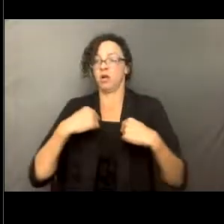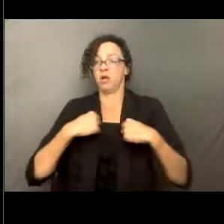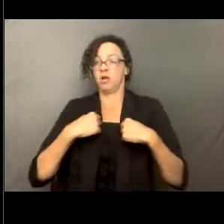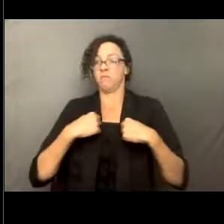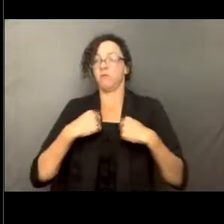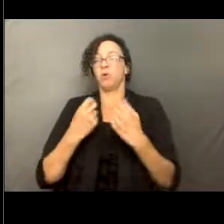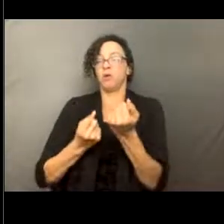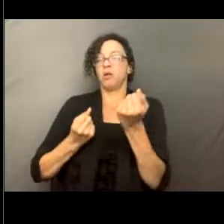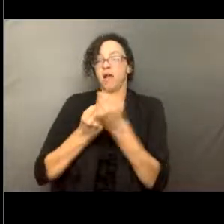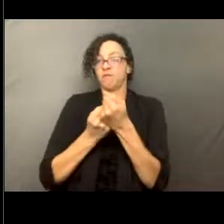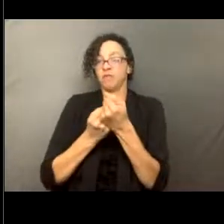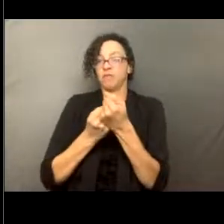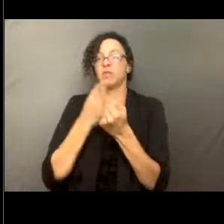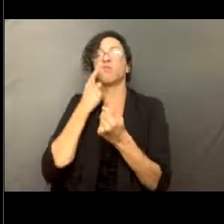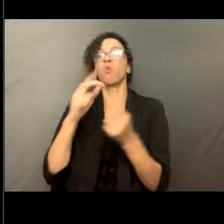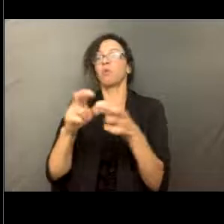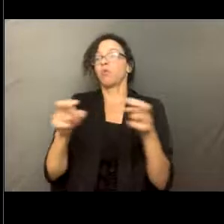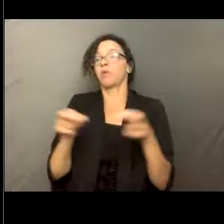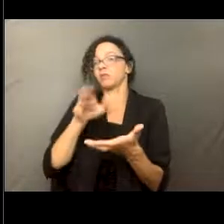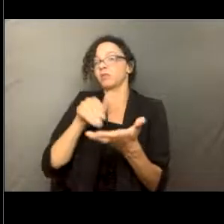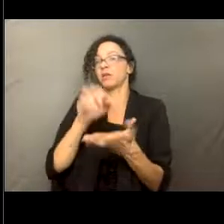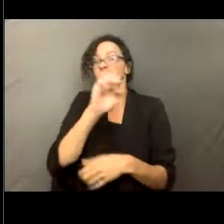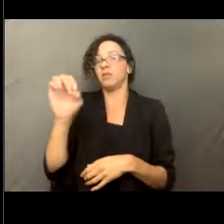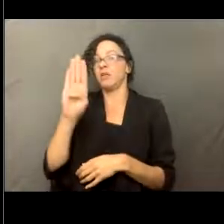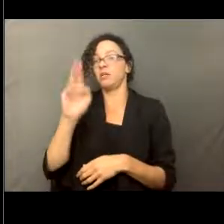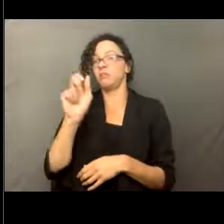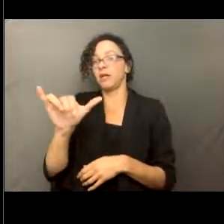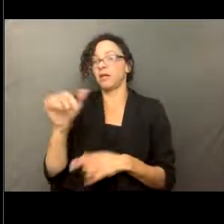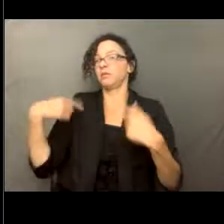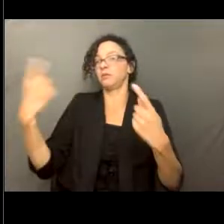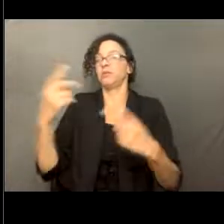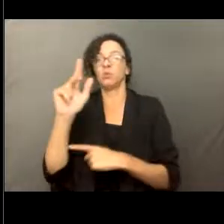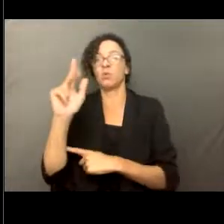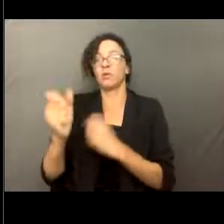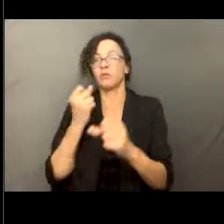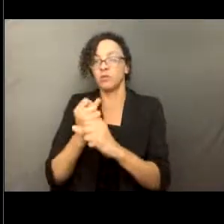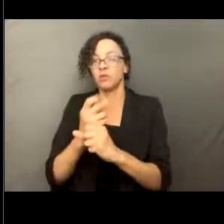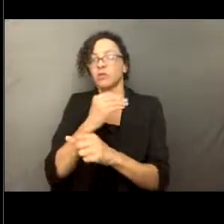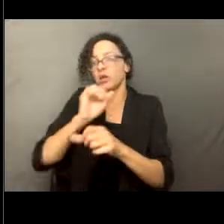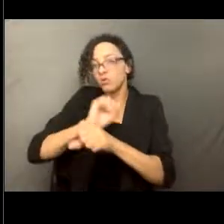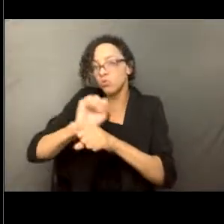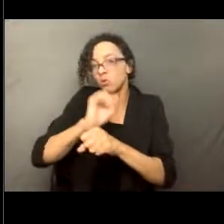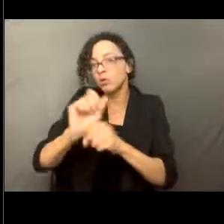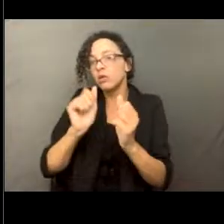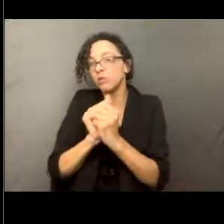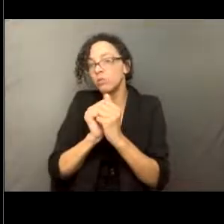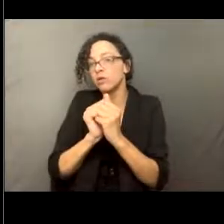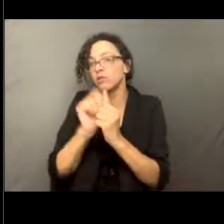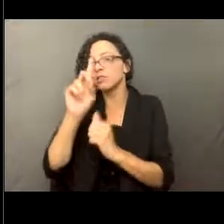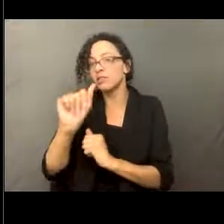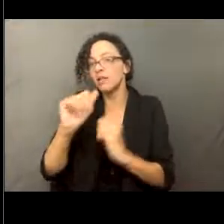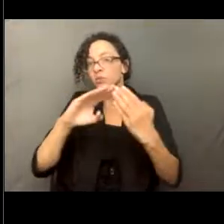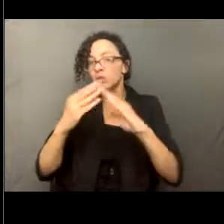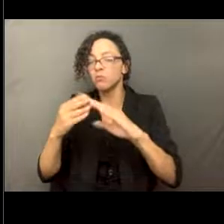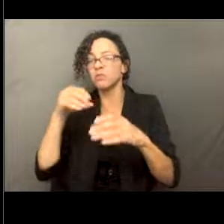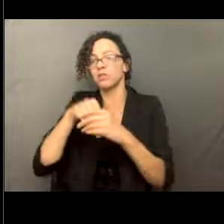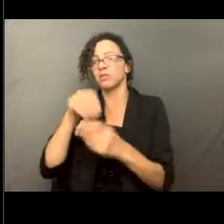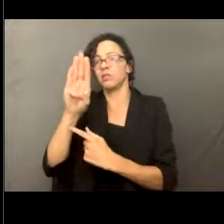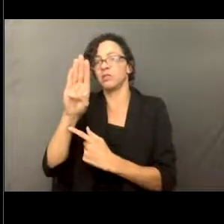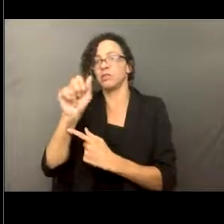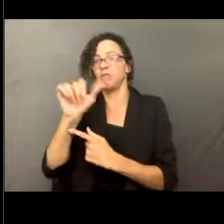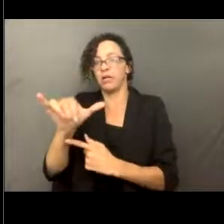for 23 years and working with the developmental disabilities community over here in the Bay Area,